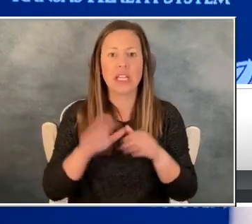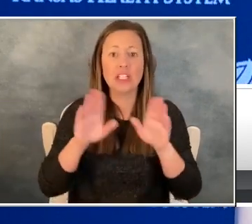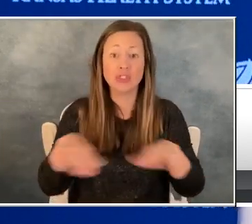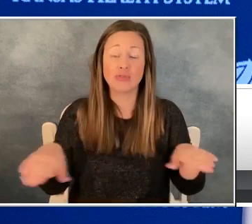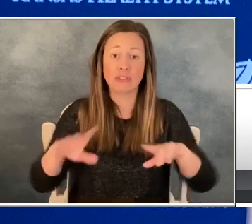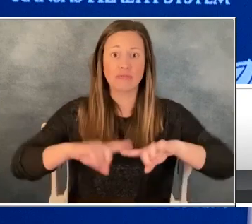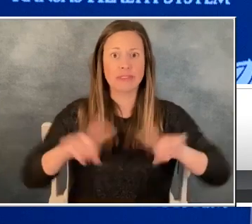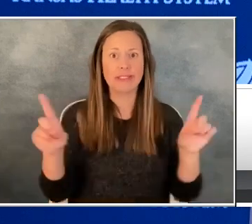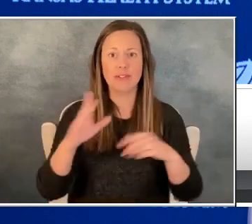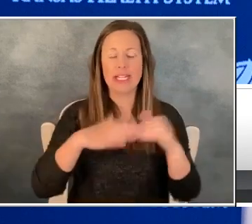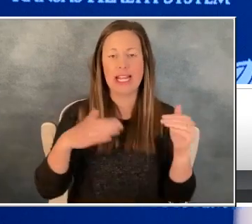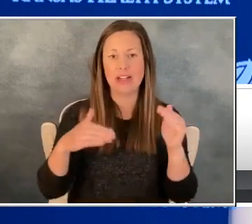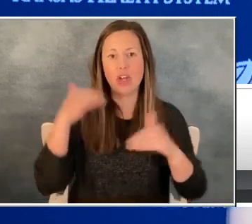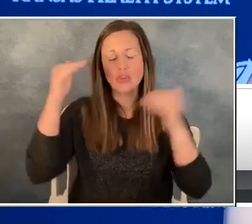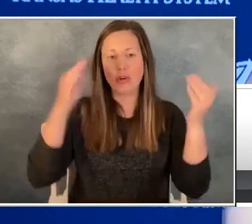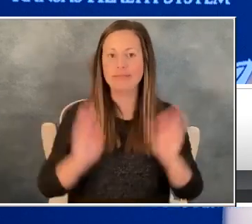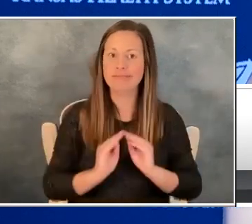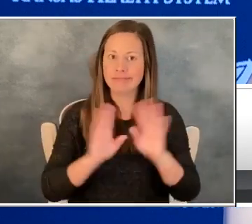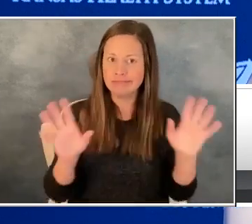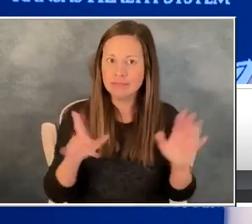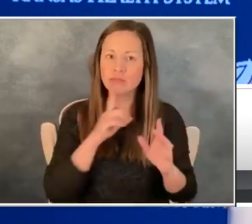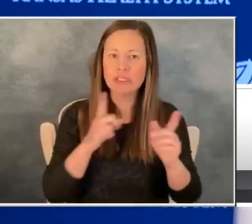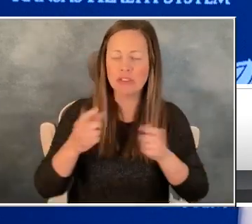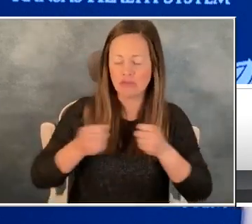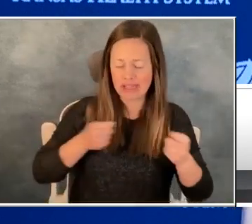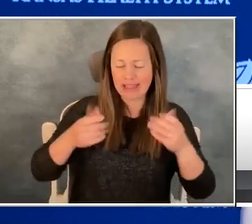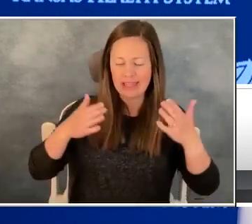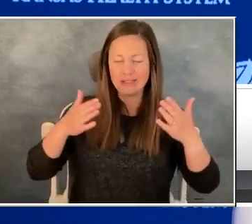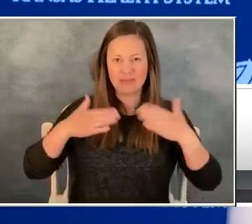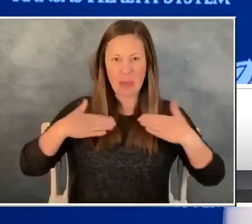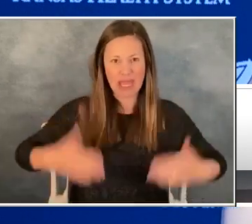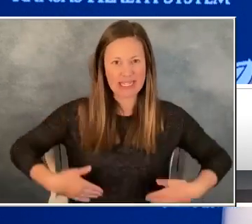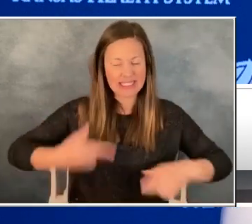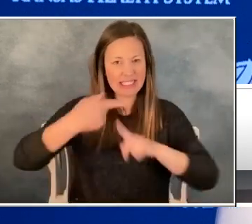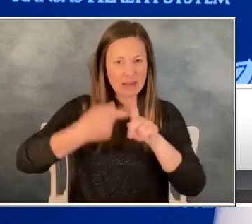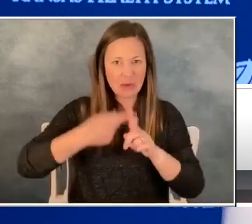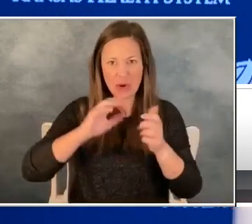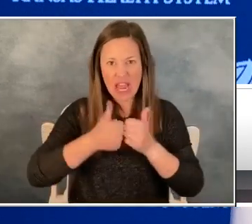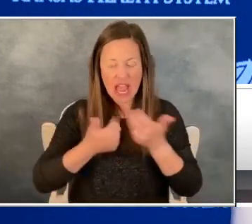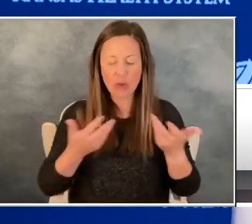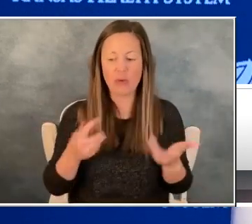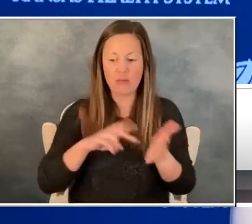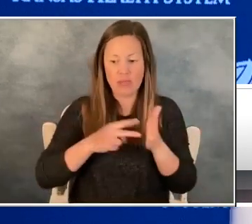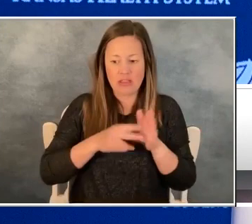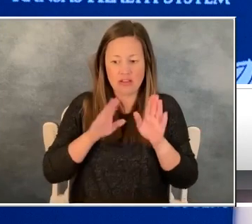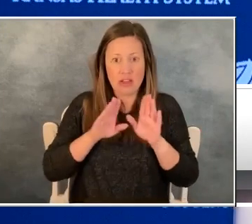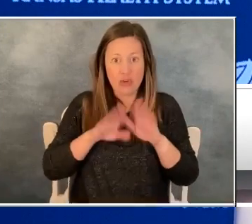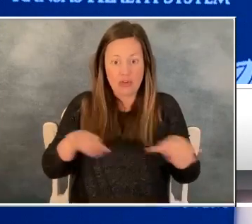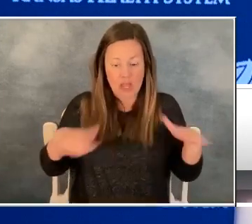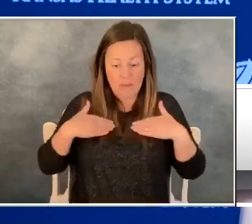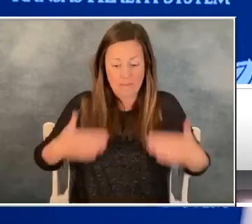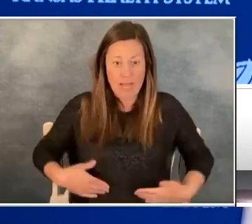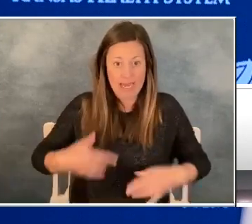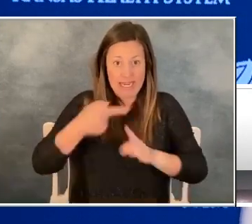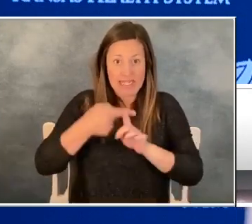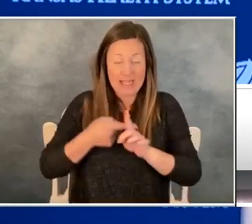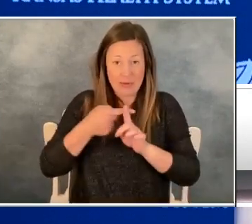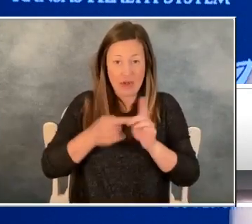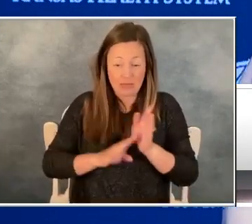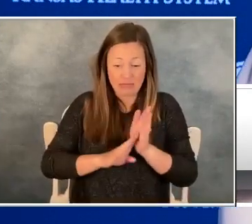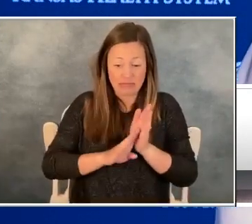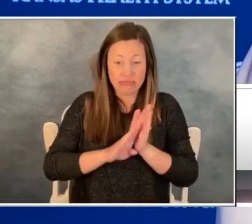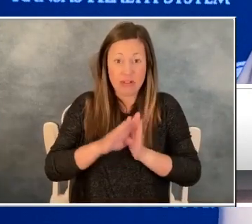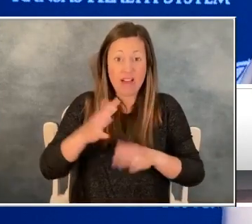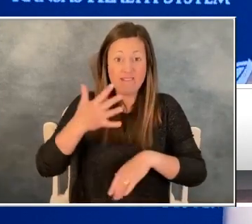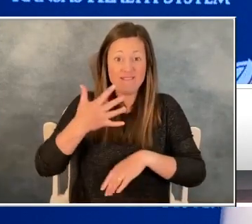adults. They regulate temperature very differently. And so the rate of rise of a child's body temperature is 5 times faster